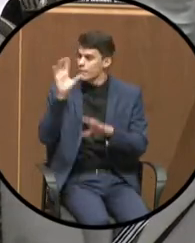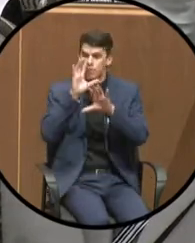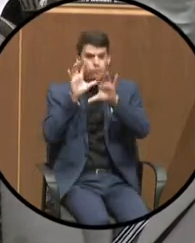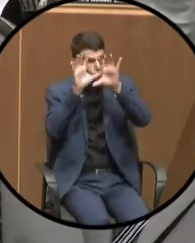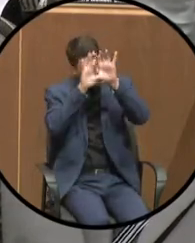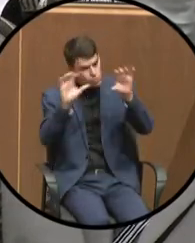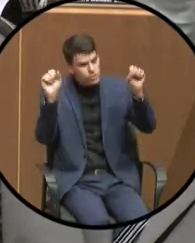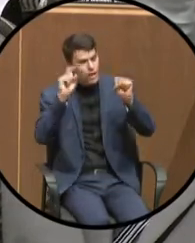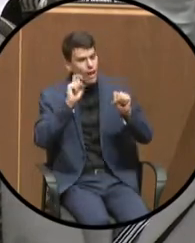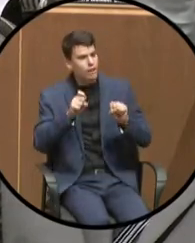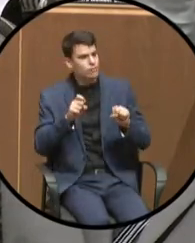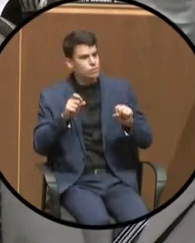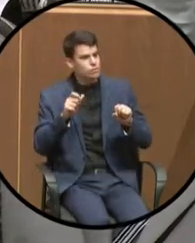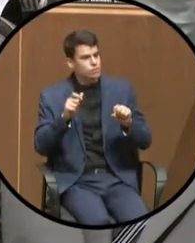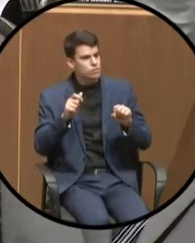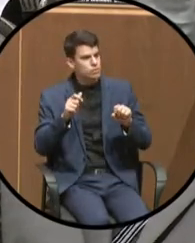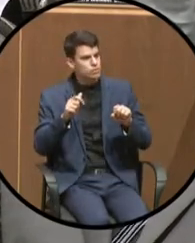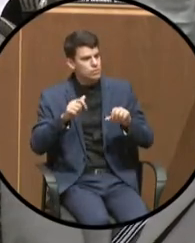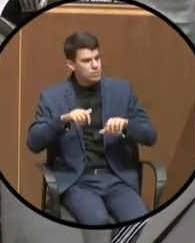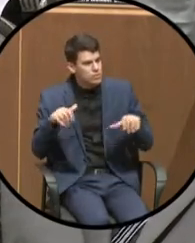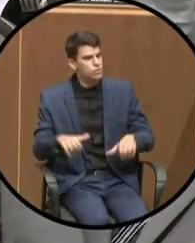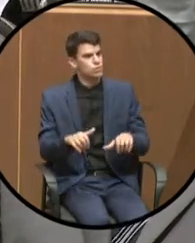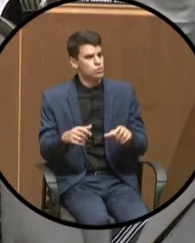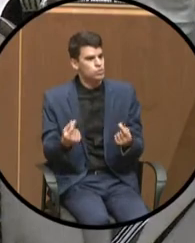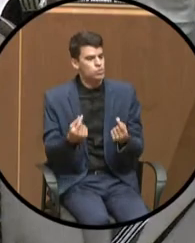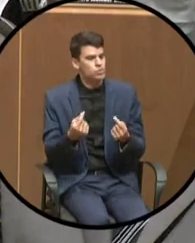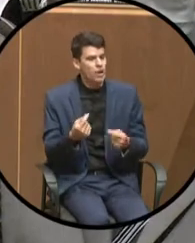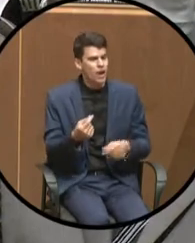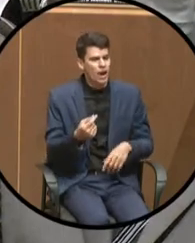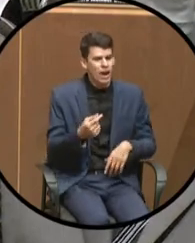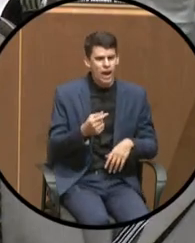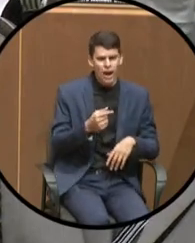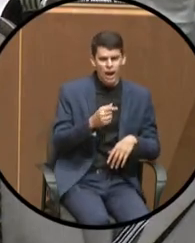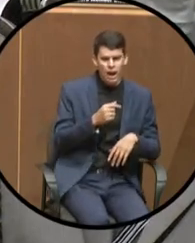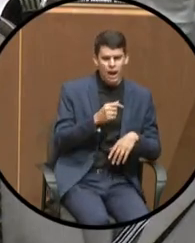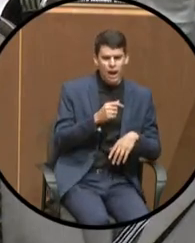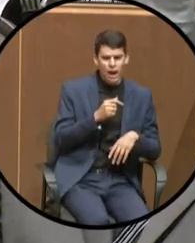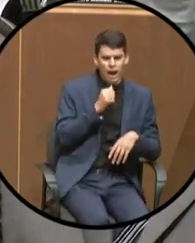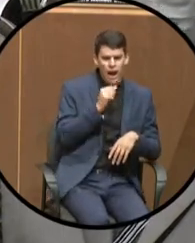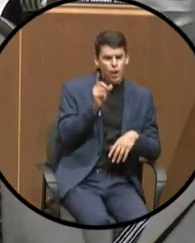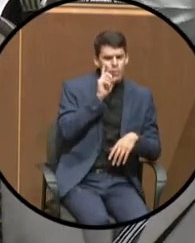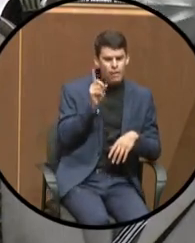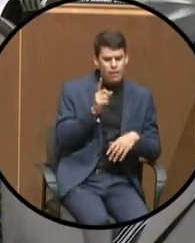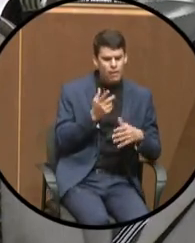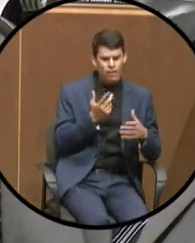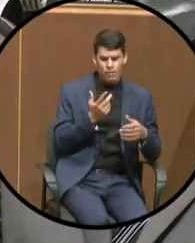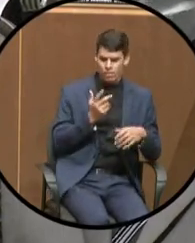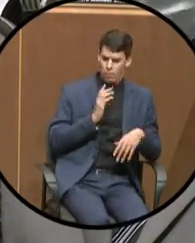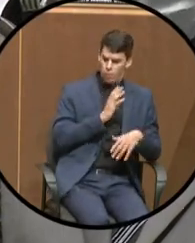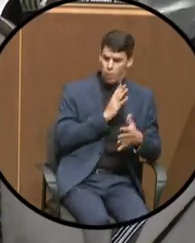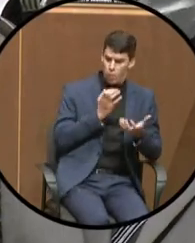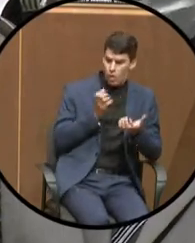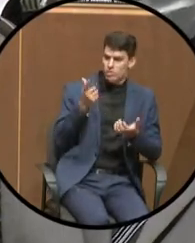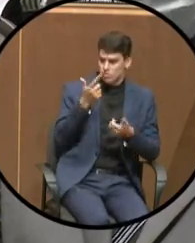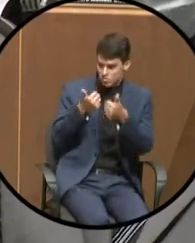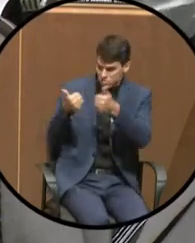act. I don't believe that the school board wants the superintendent to have carte blanche authority to make whatever